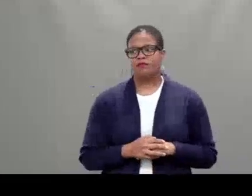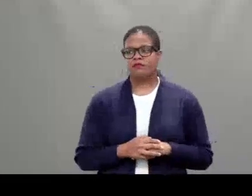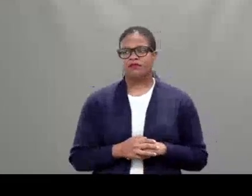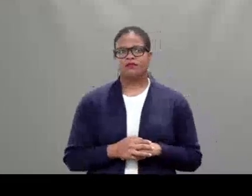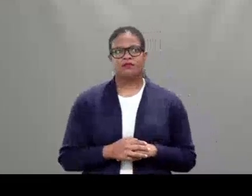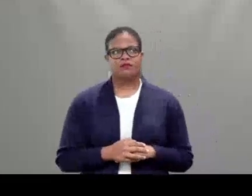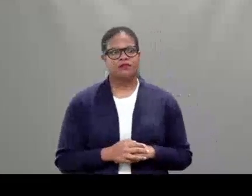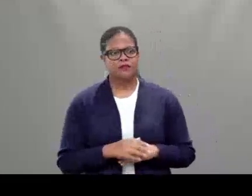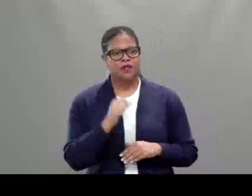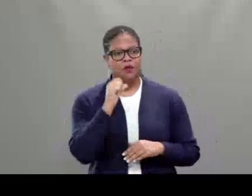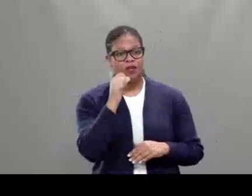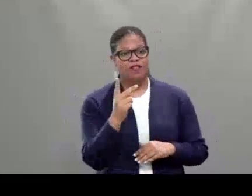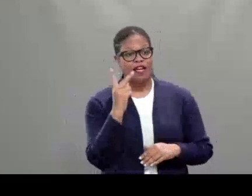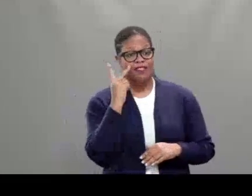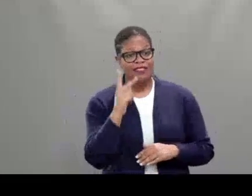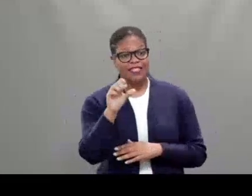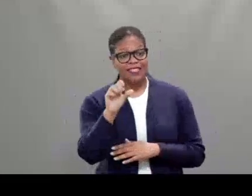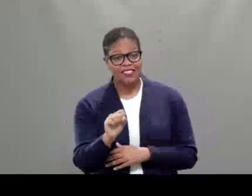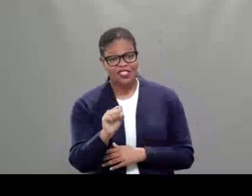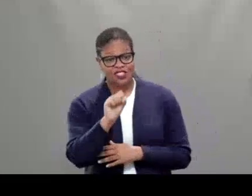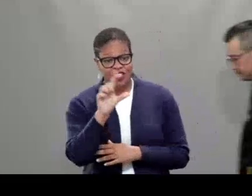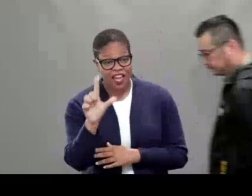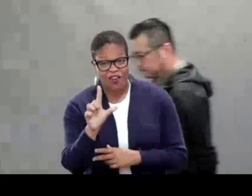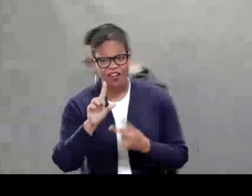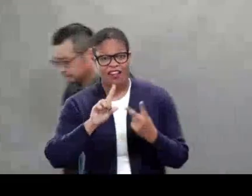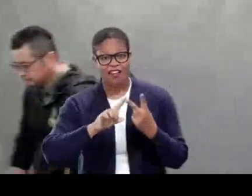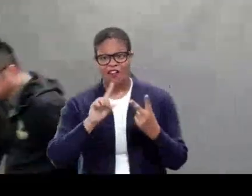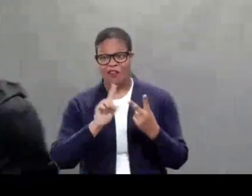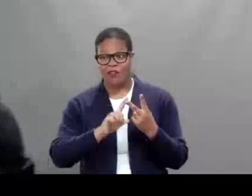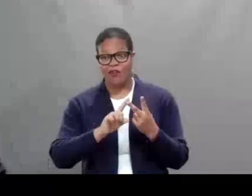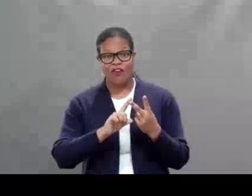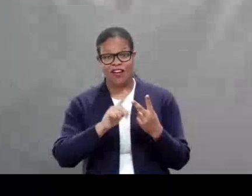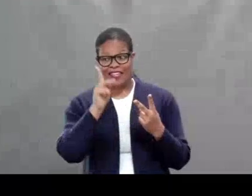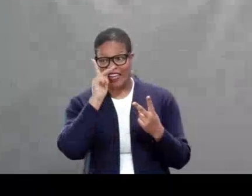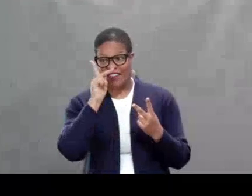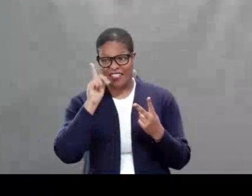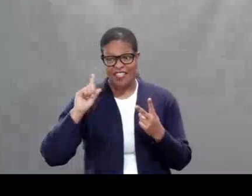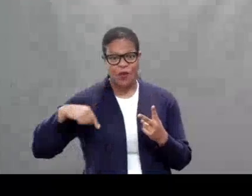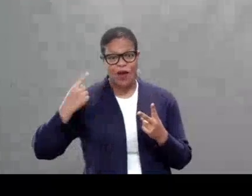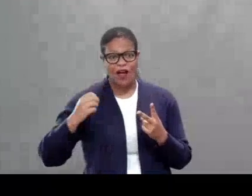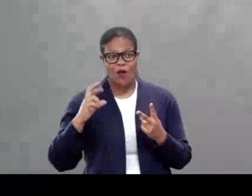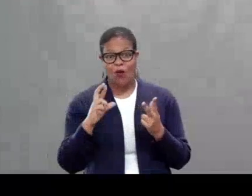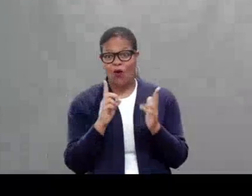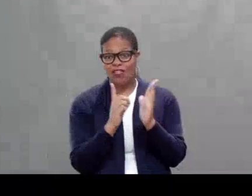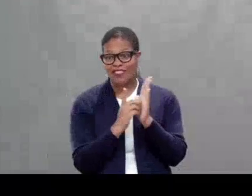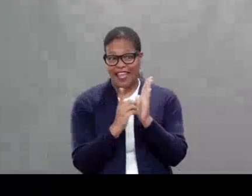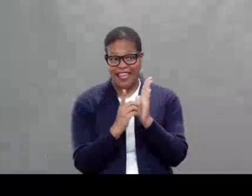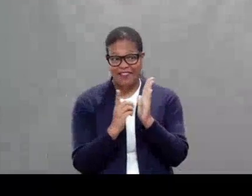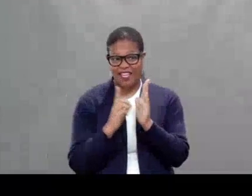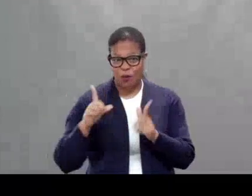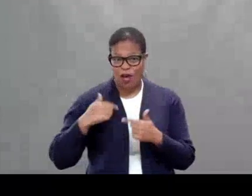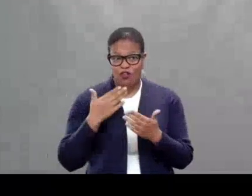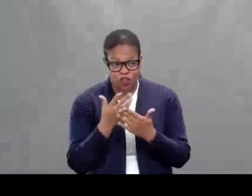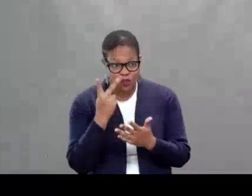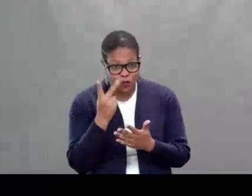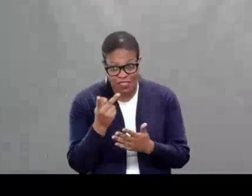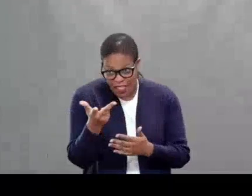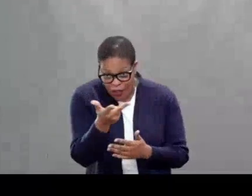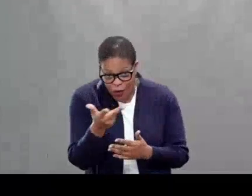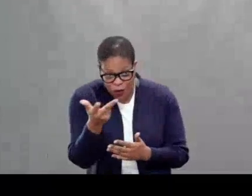We haven't seen Sharon or Kevin or Dave in a while, so it's so good to see you guys here